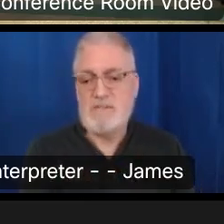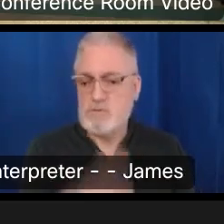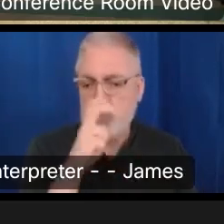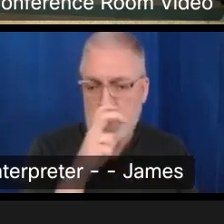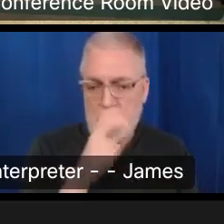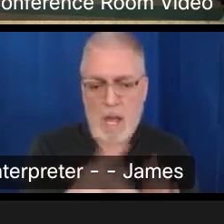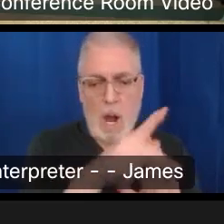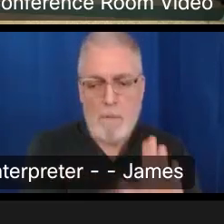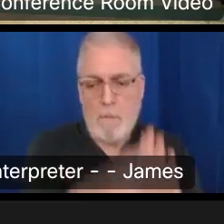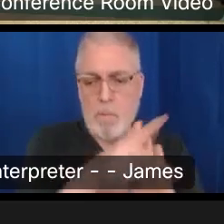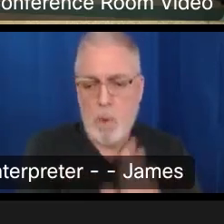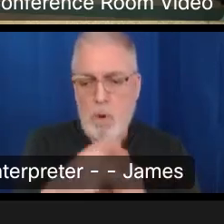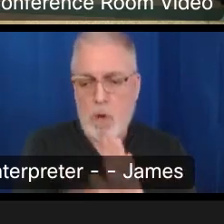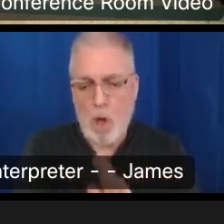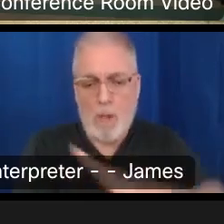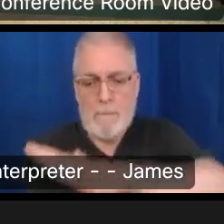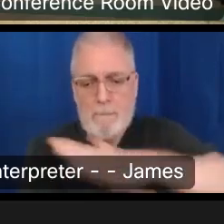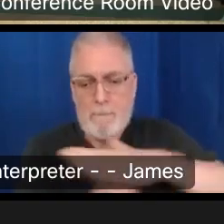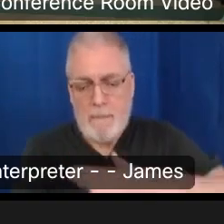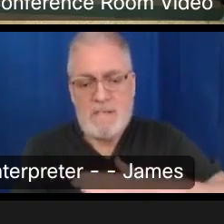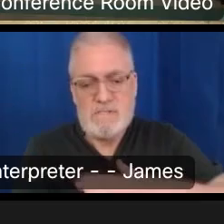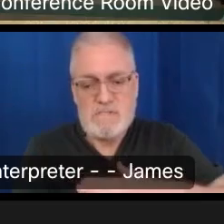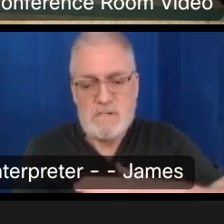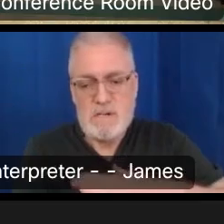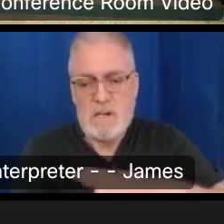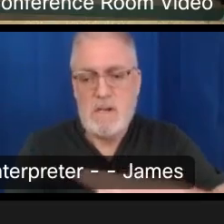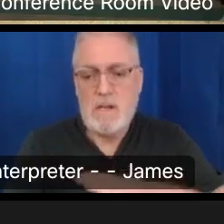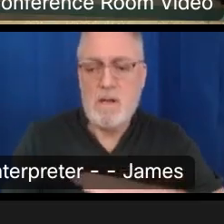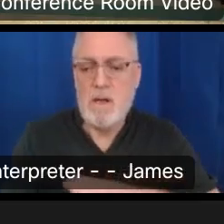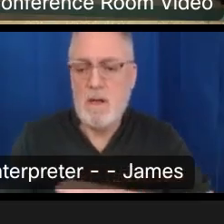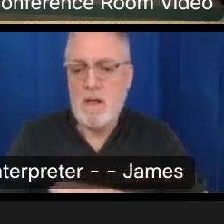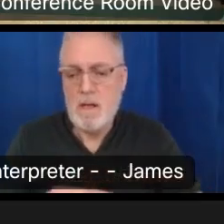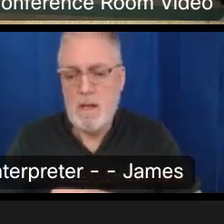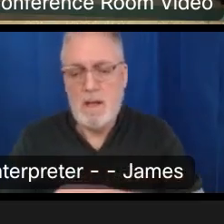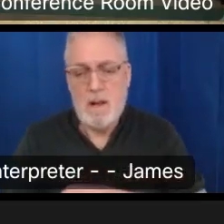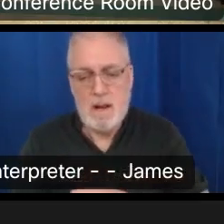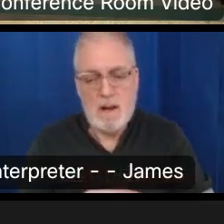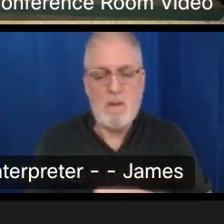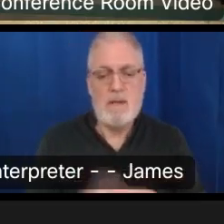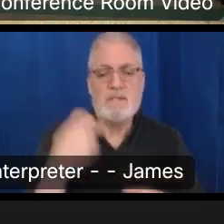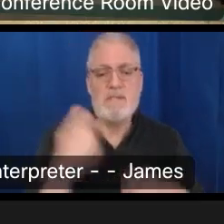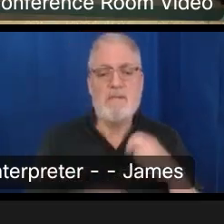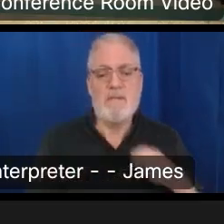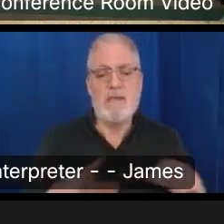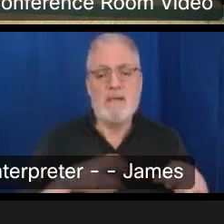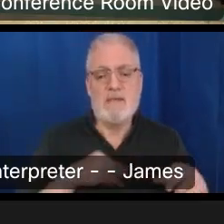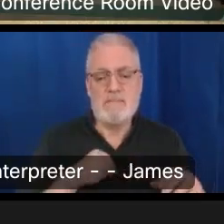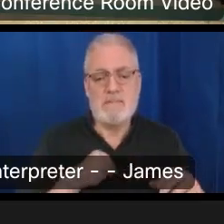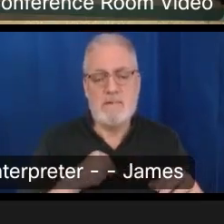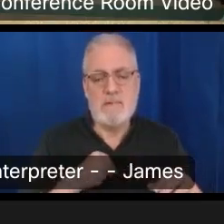people can be trained to do. Part of it though, it's tough on the acceptance side and working with, I'll be honest, fire